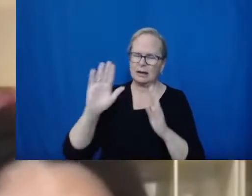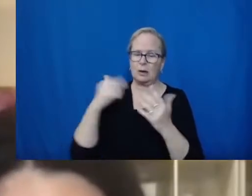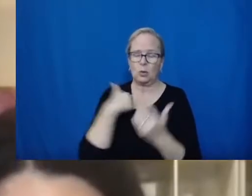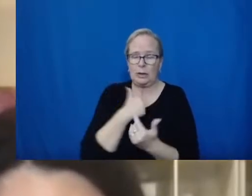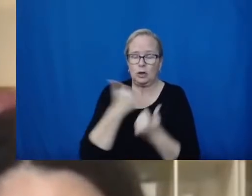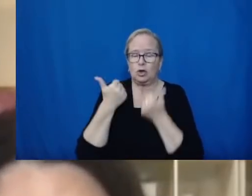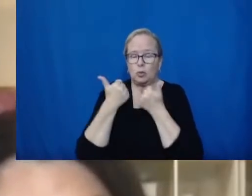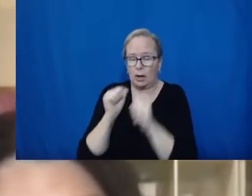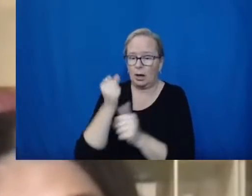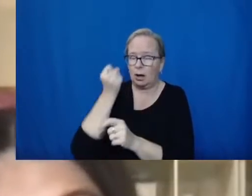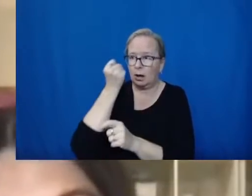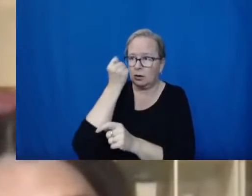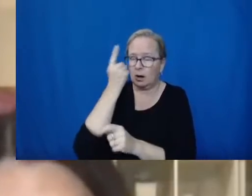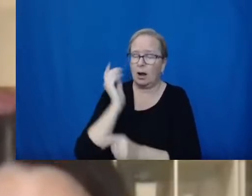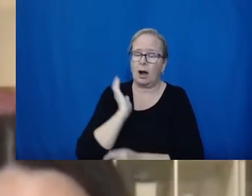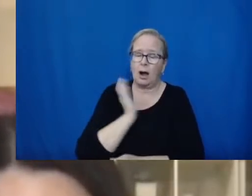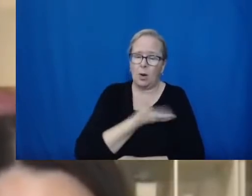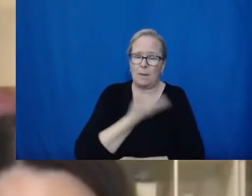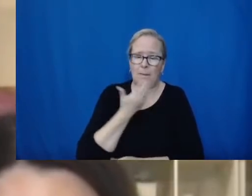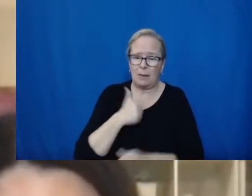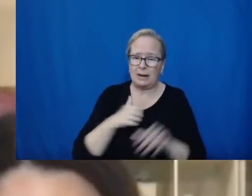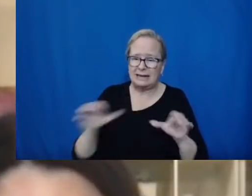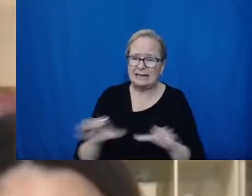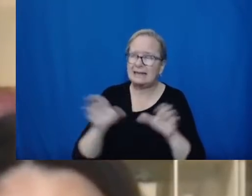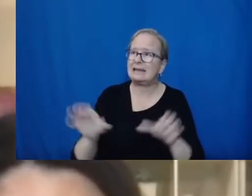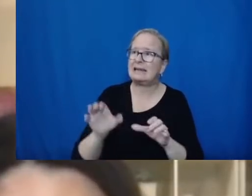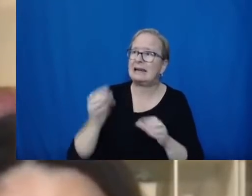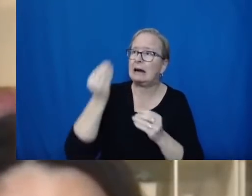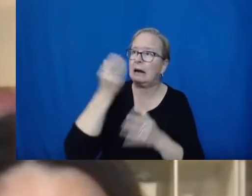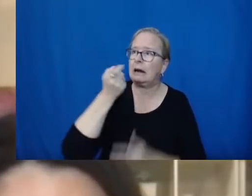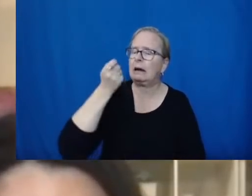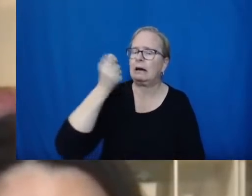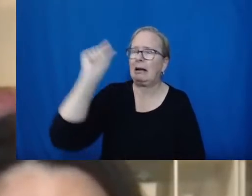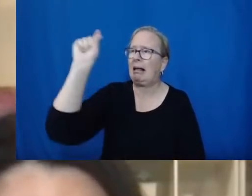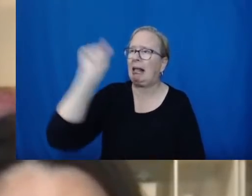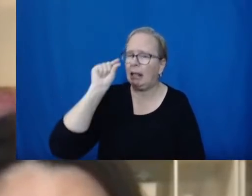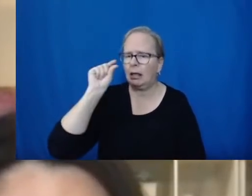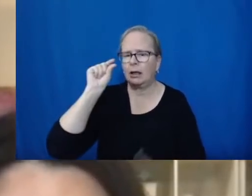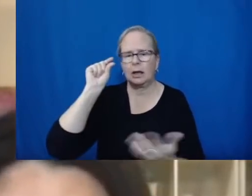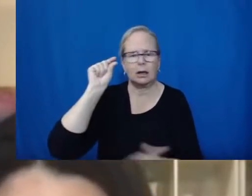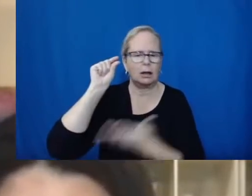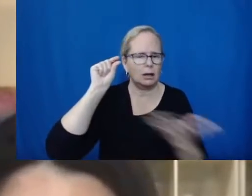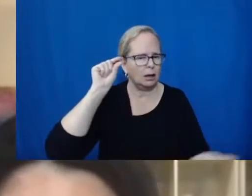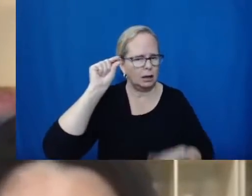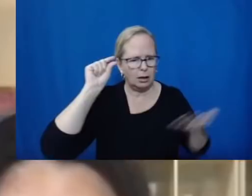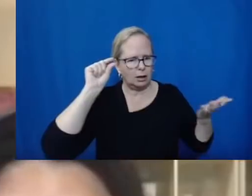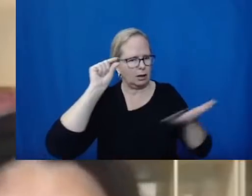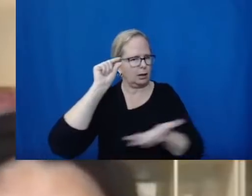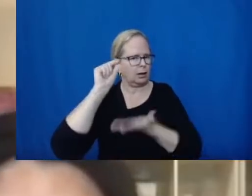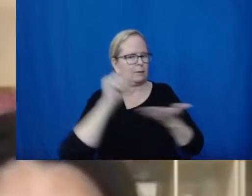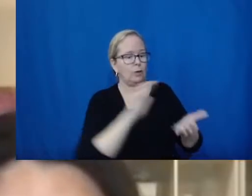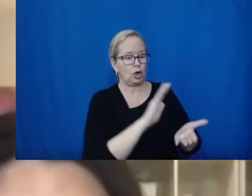based on what they're giving us. So in terms of documentation, we anticipate there could be more